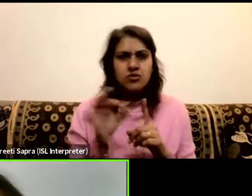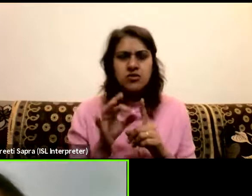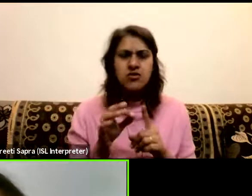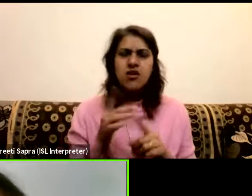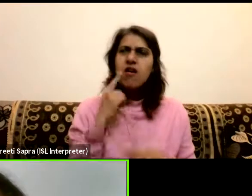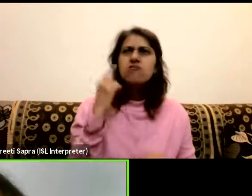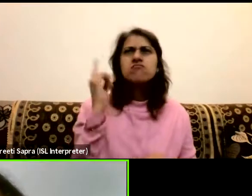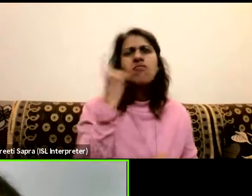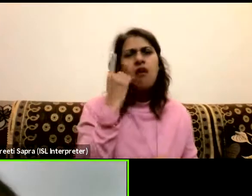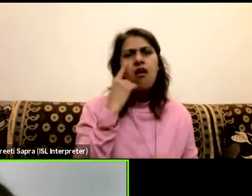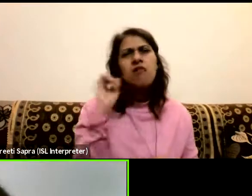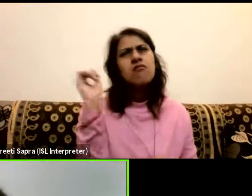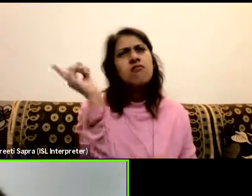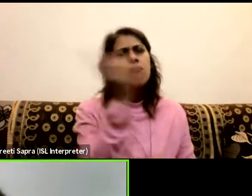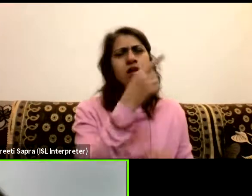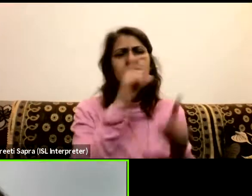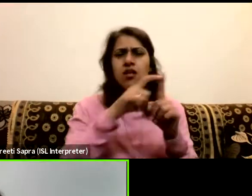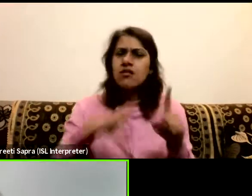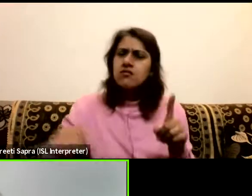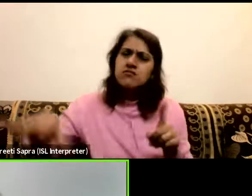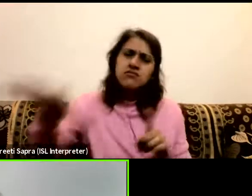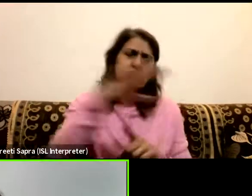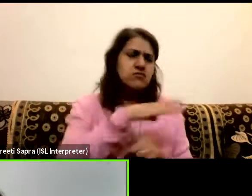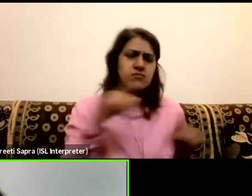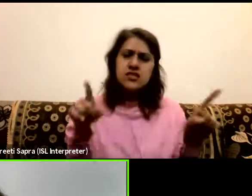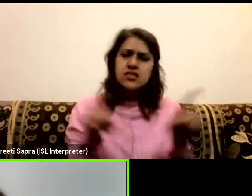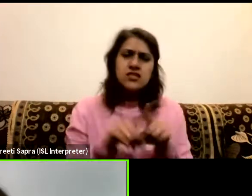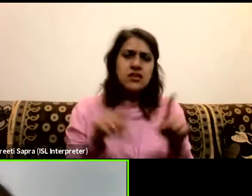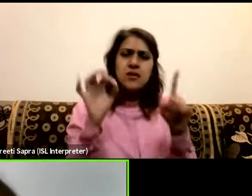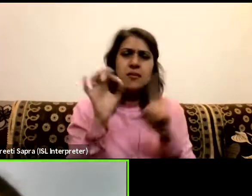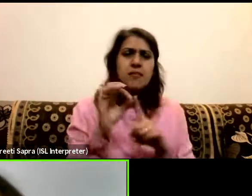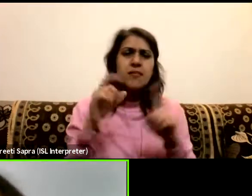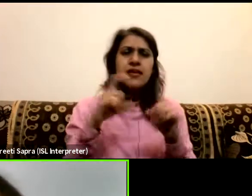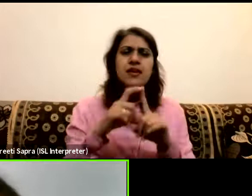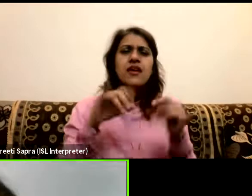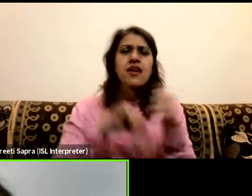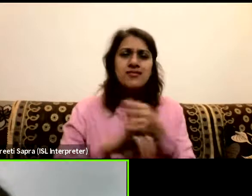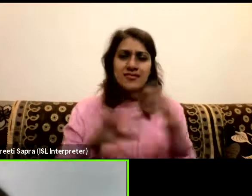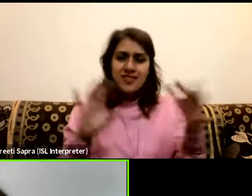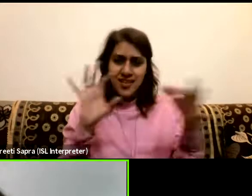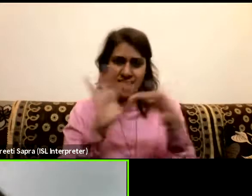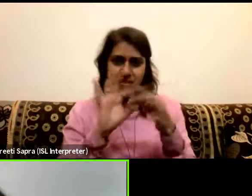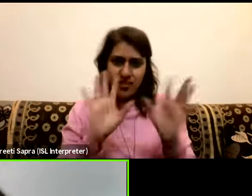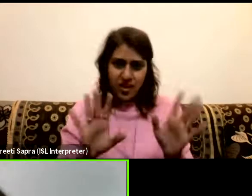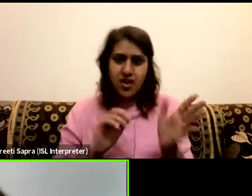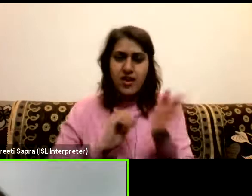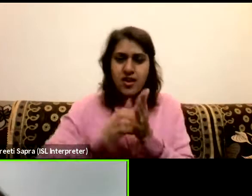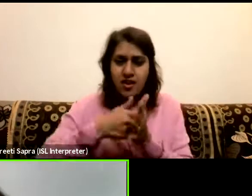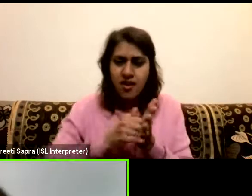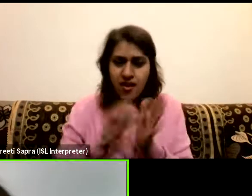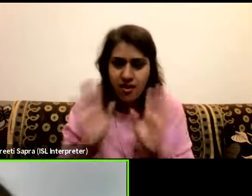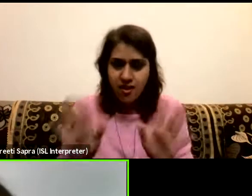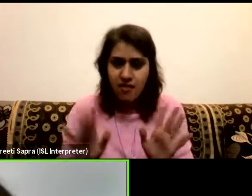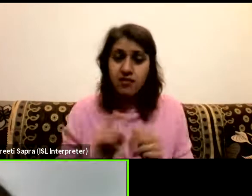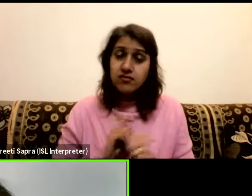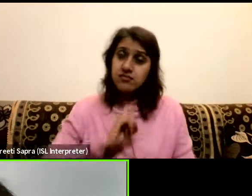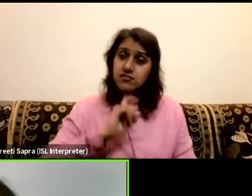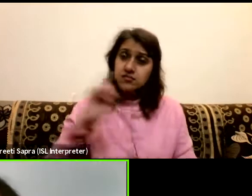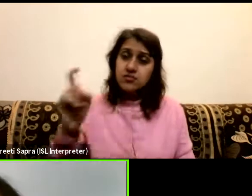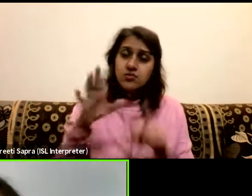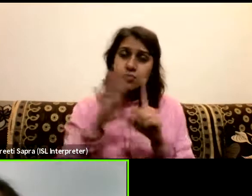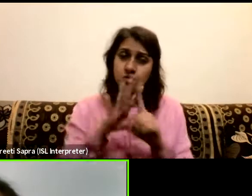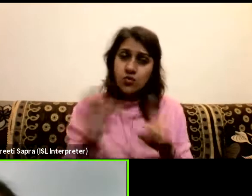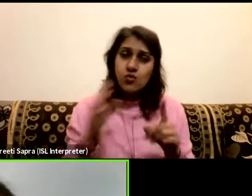all over Delhi, were actually connected to the PDS or had a ration card that which they could go, whereas